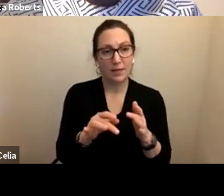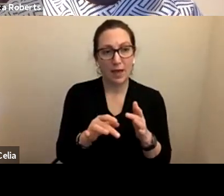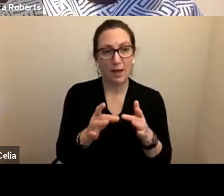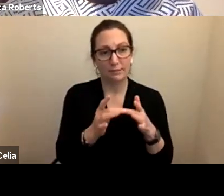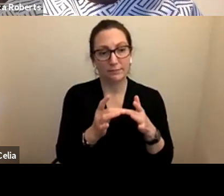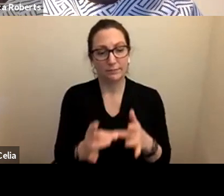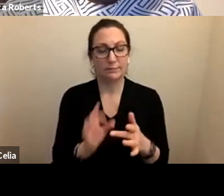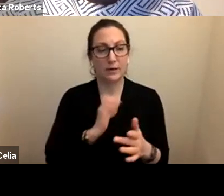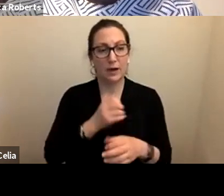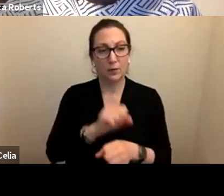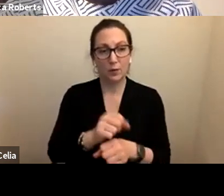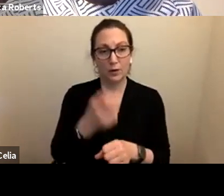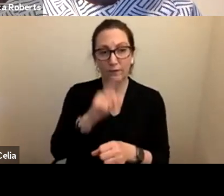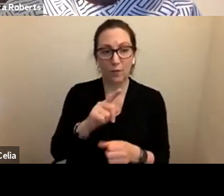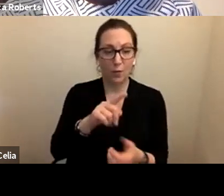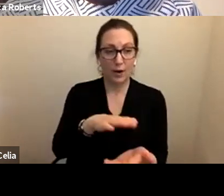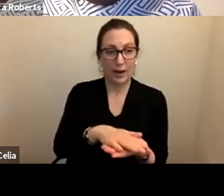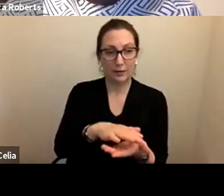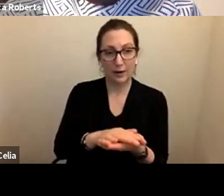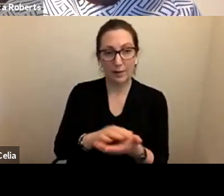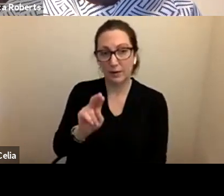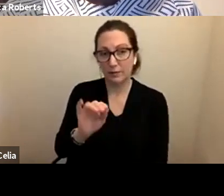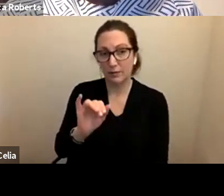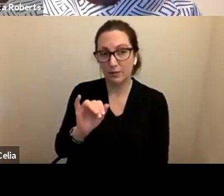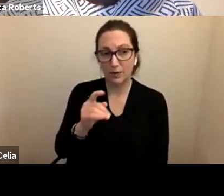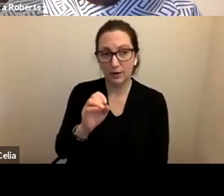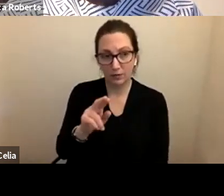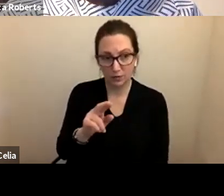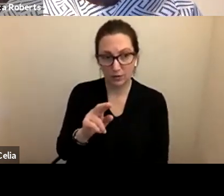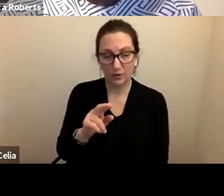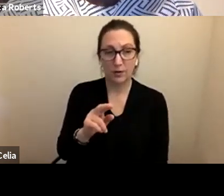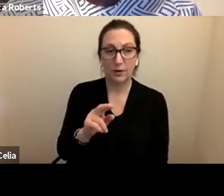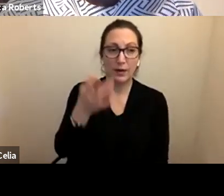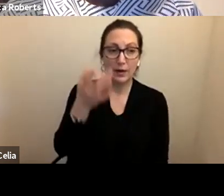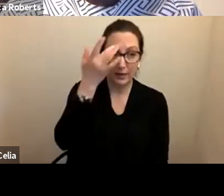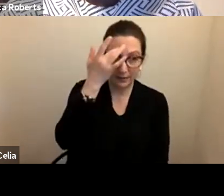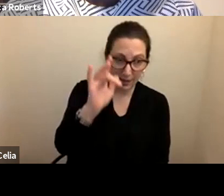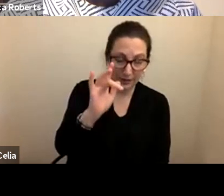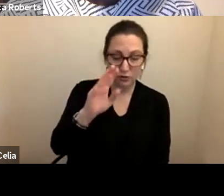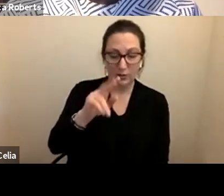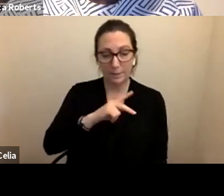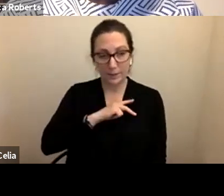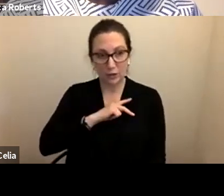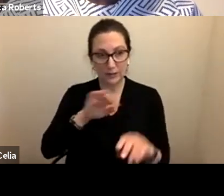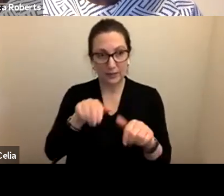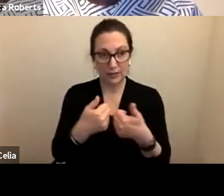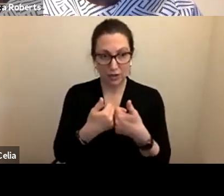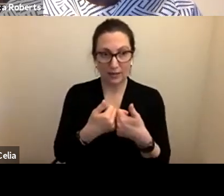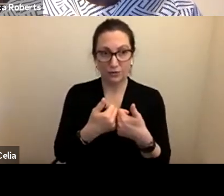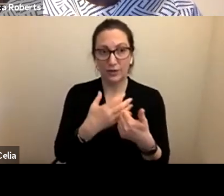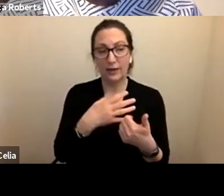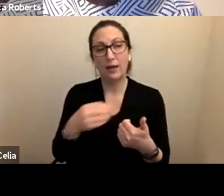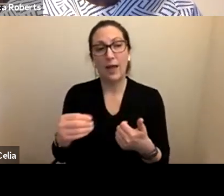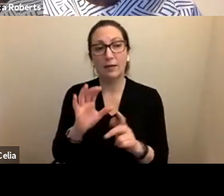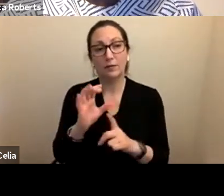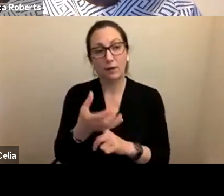rigor. And as we talk about rigor, we talk about academically, intellectually, and personally challenging, as well as culturally